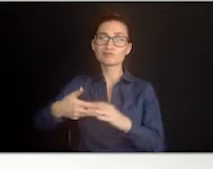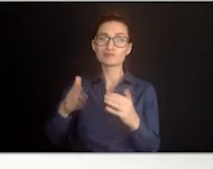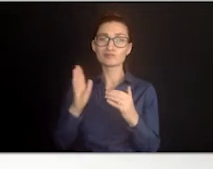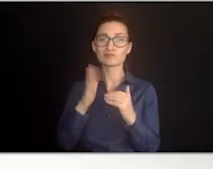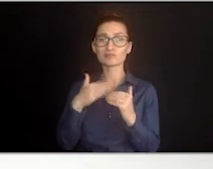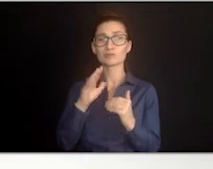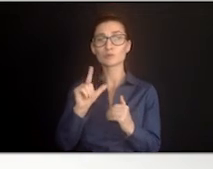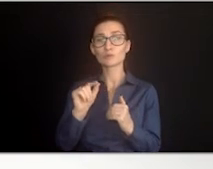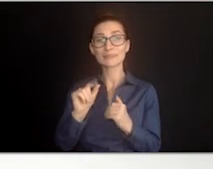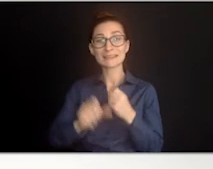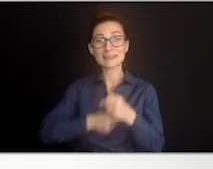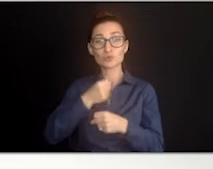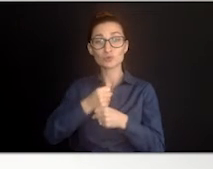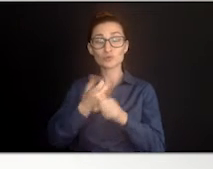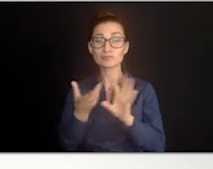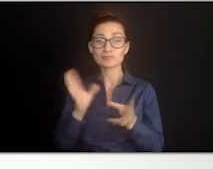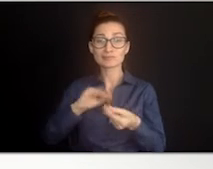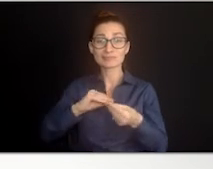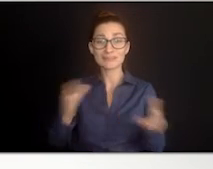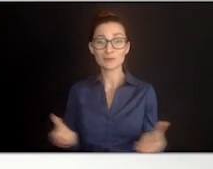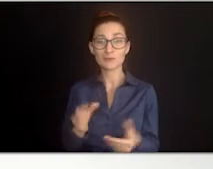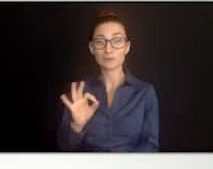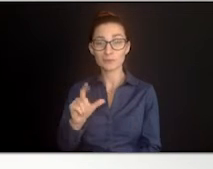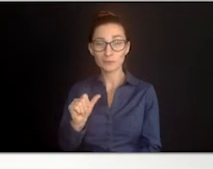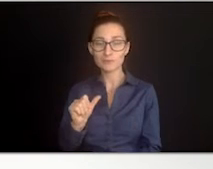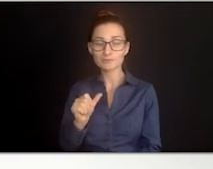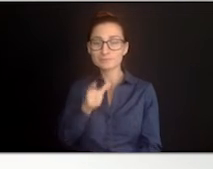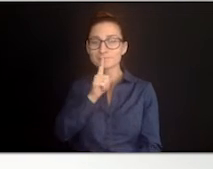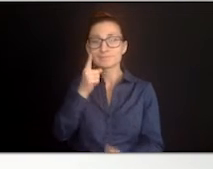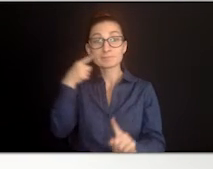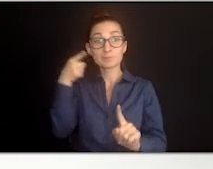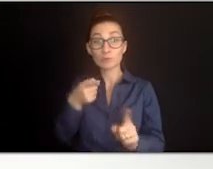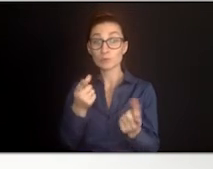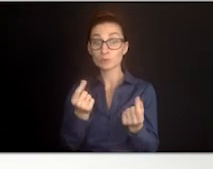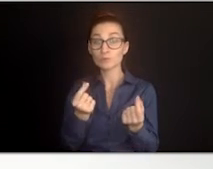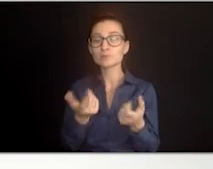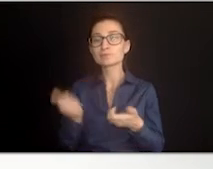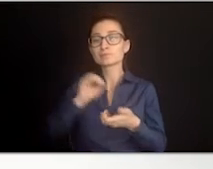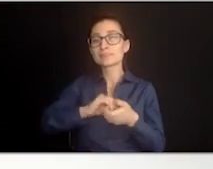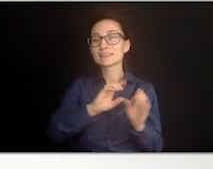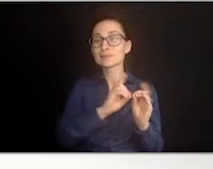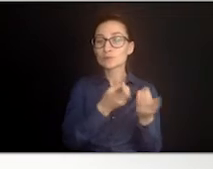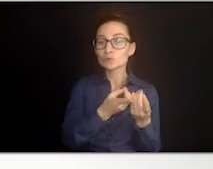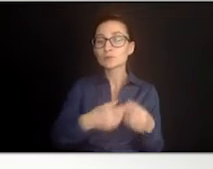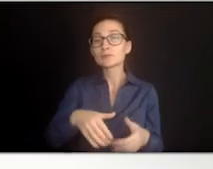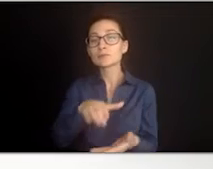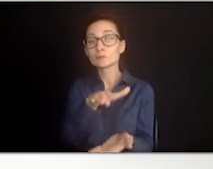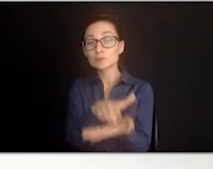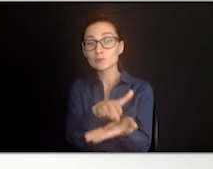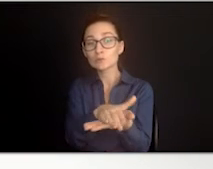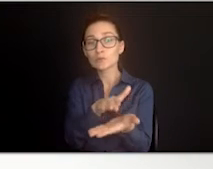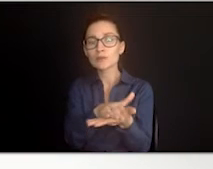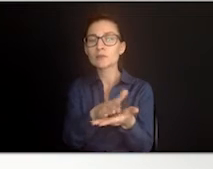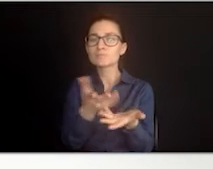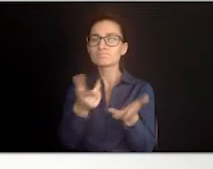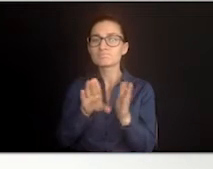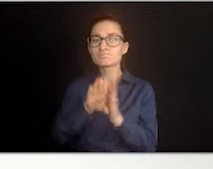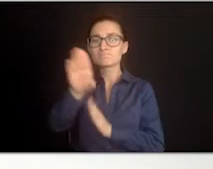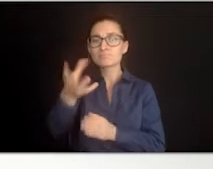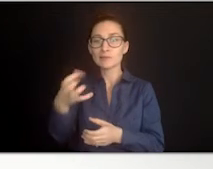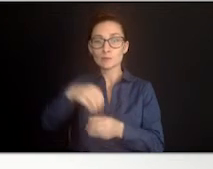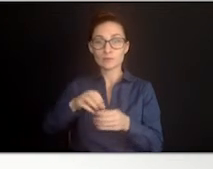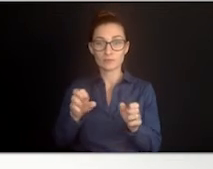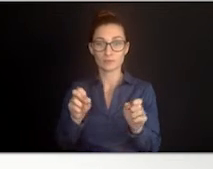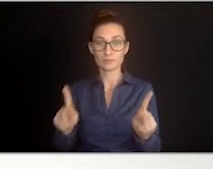20 years in the state of Florida, and our goal is to work with districts and schools to promote inclusive opportunities for students